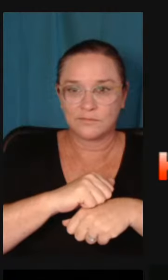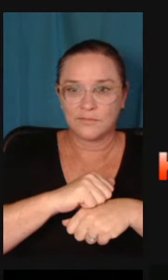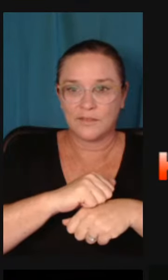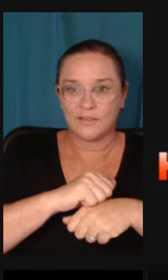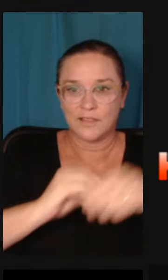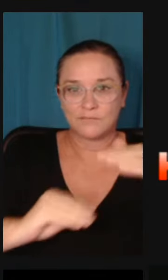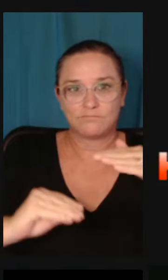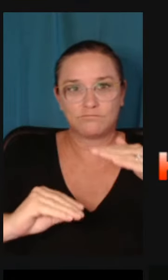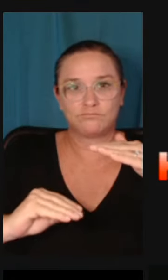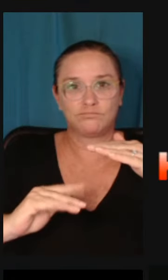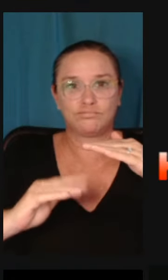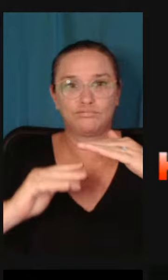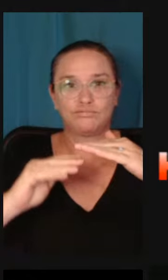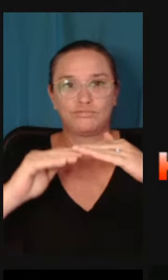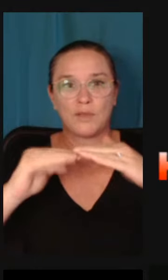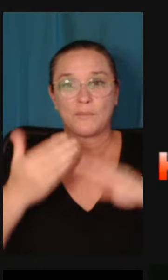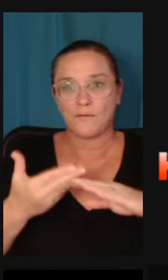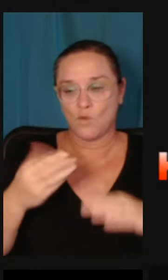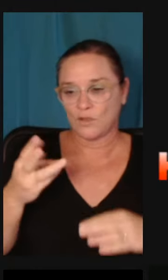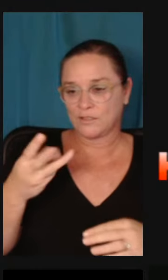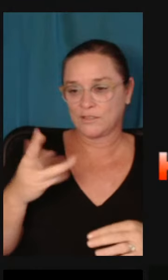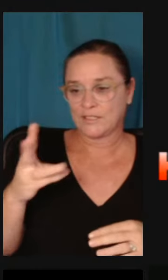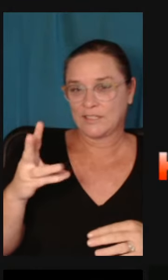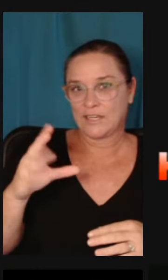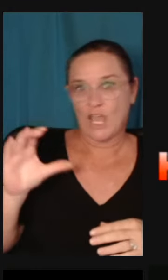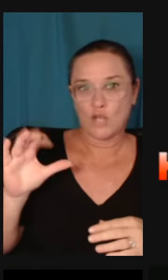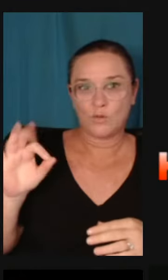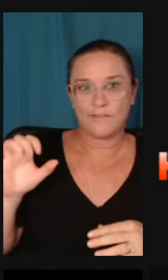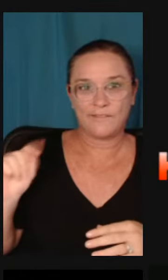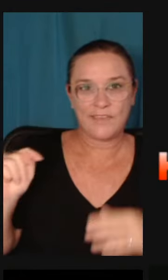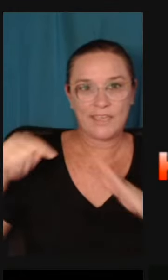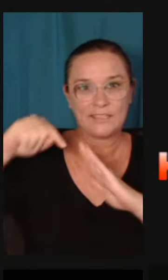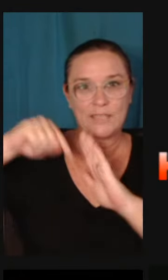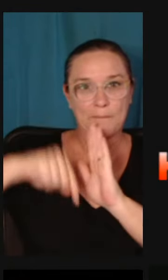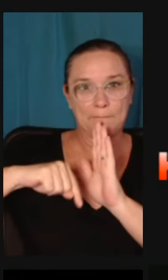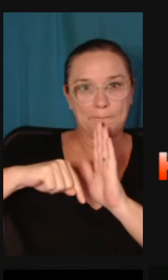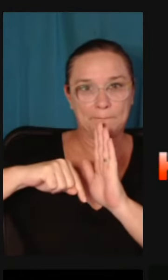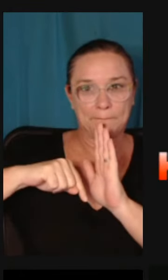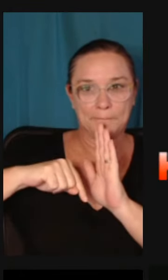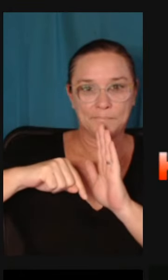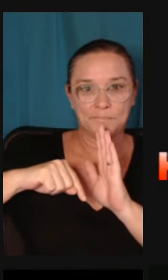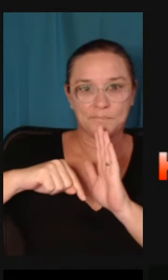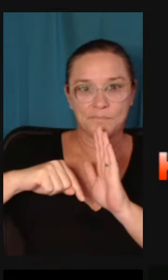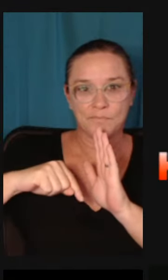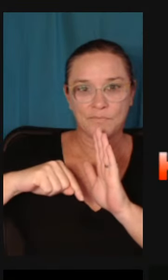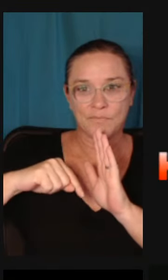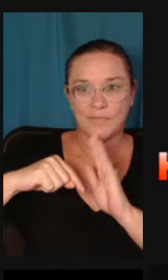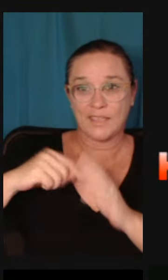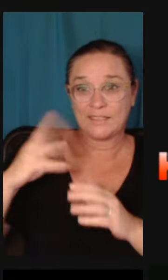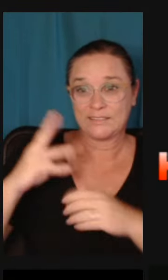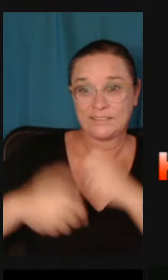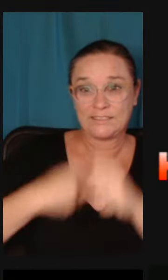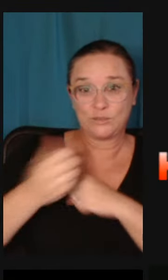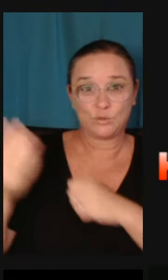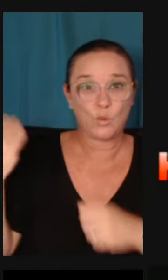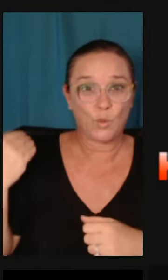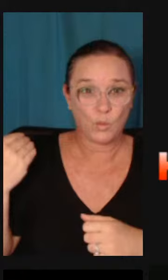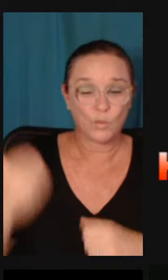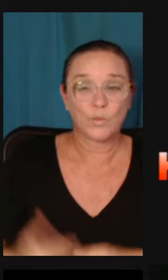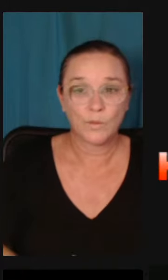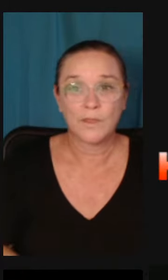to be 1,600 feet deep here just 6 years ago.